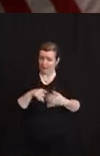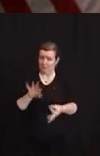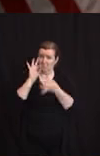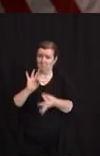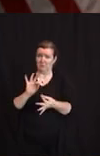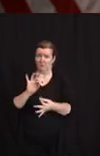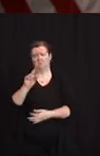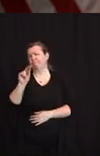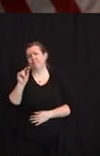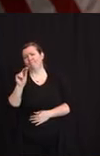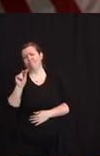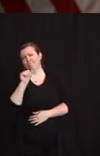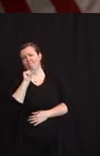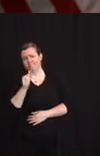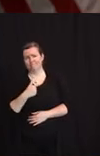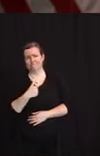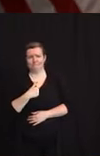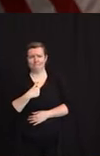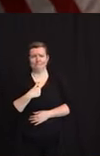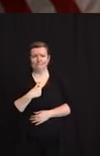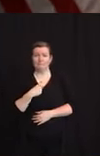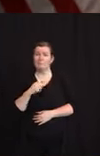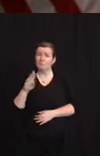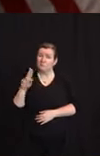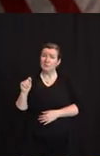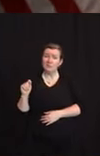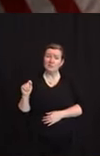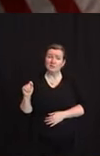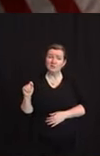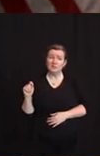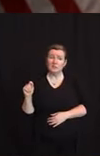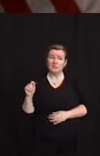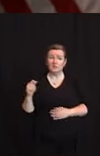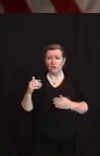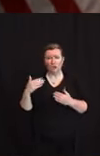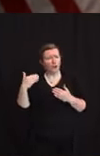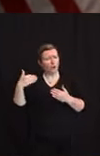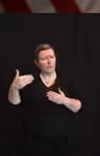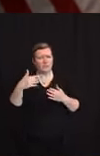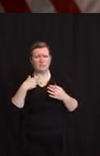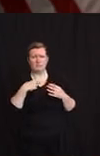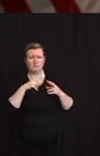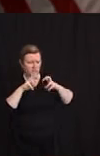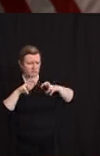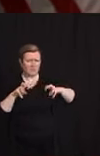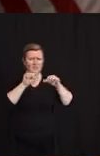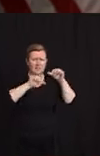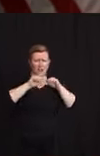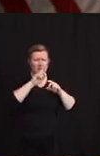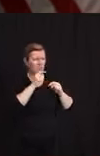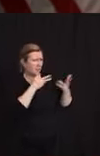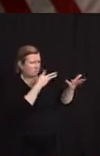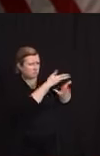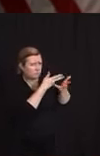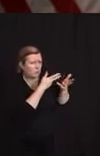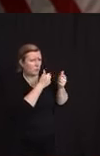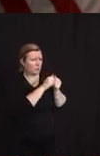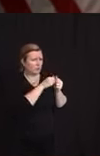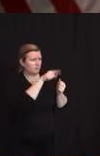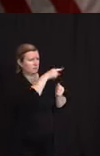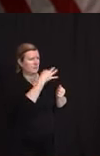get it right, but I hope more often than not we do, and that's what we're going to continue to do. And I'm not